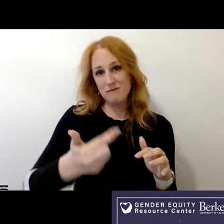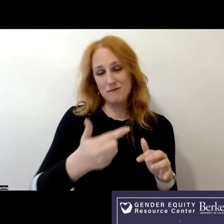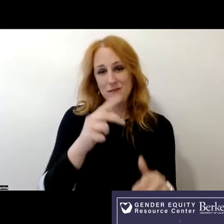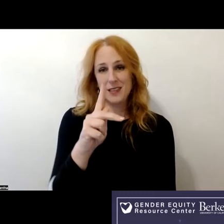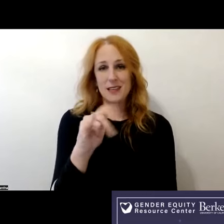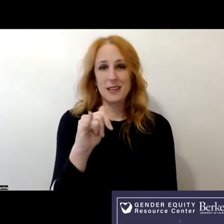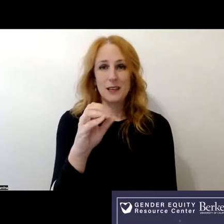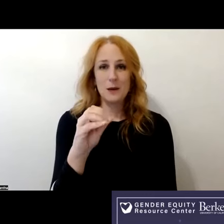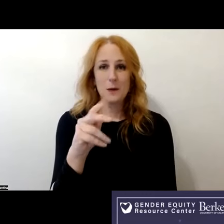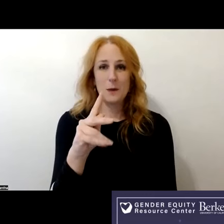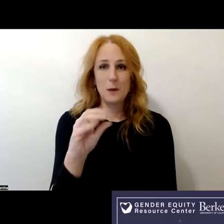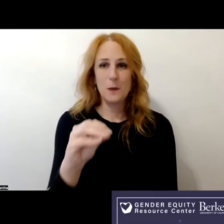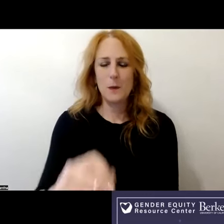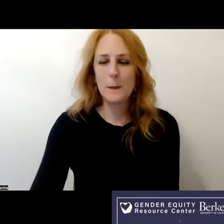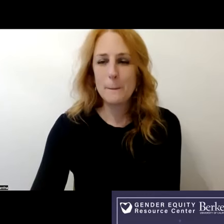Kiyoko.